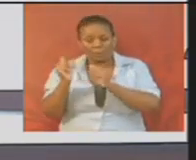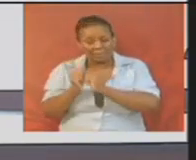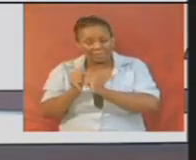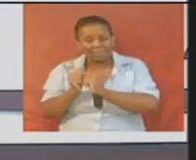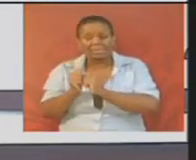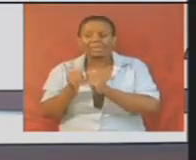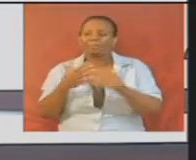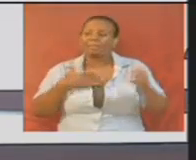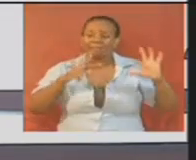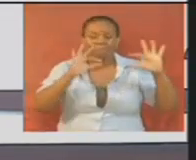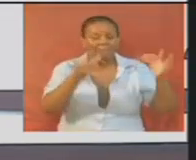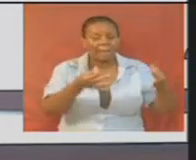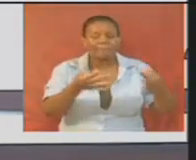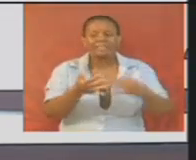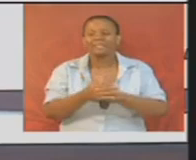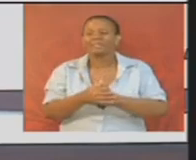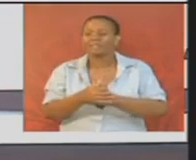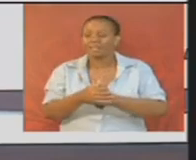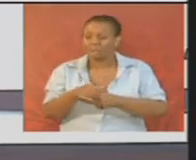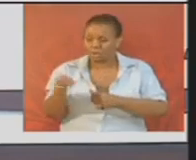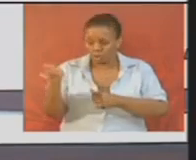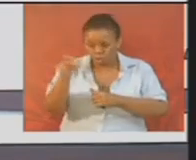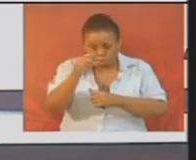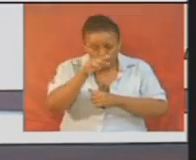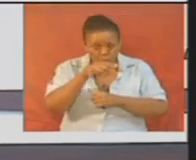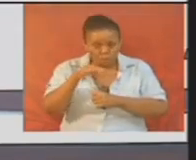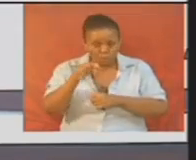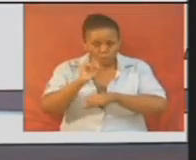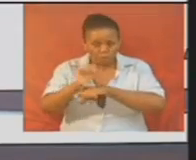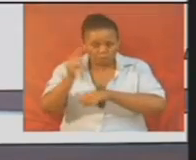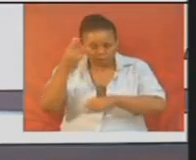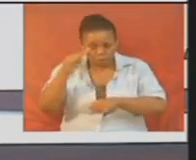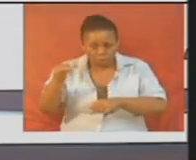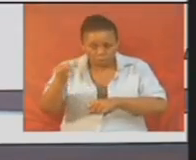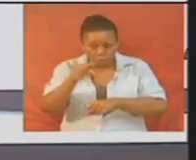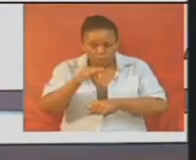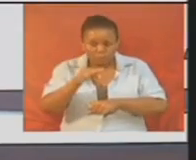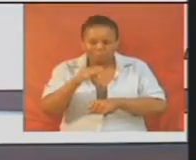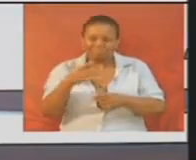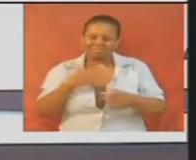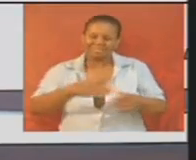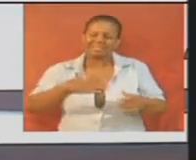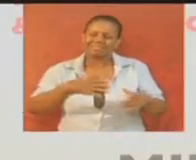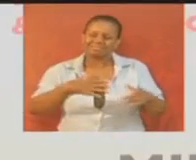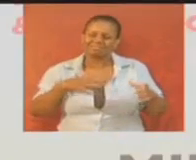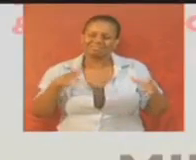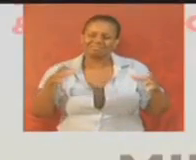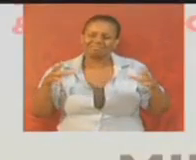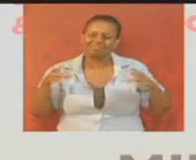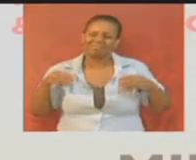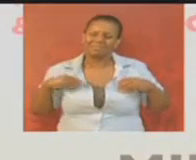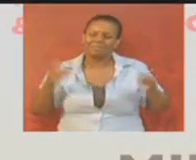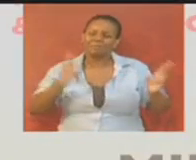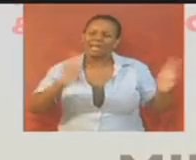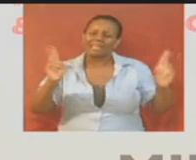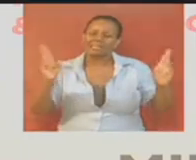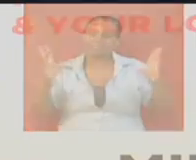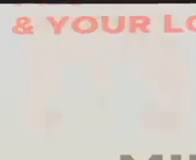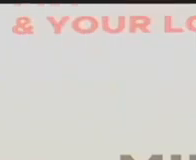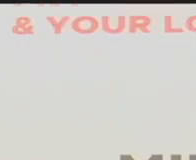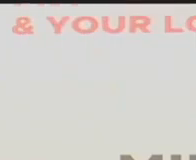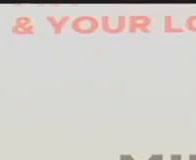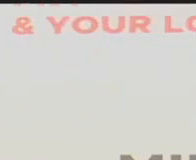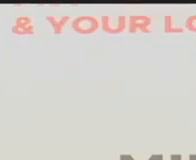an informed decision and debunk the myths of vaccination. Thank you. Thank you very much,